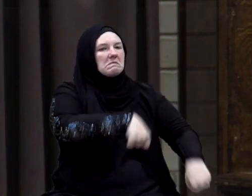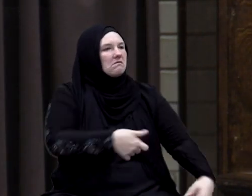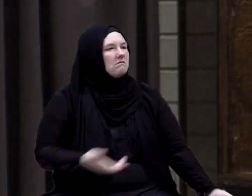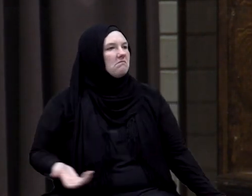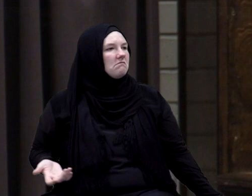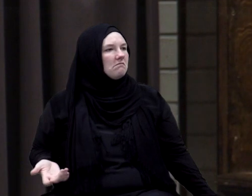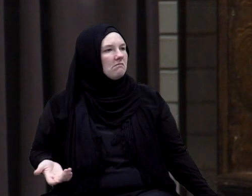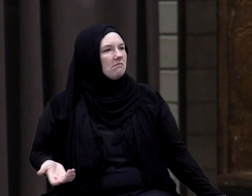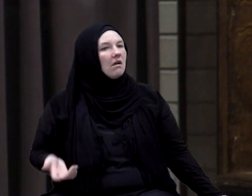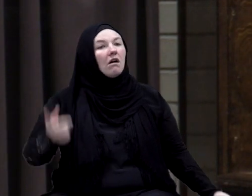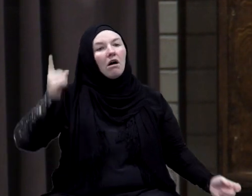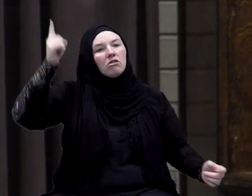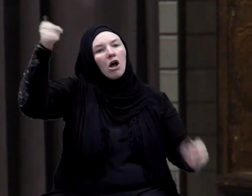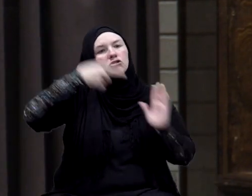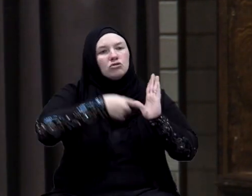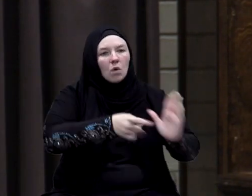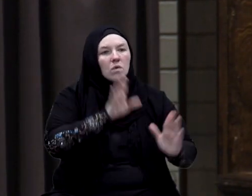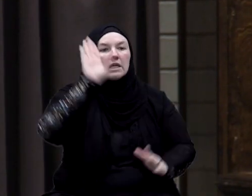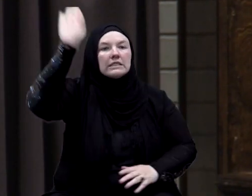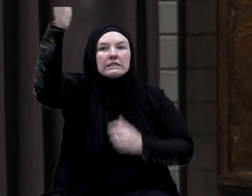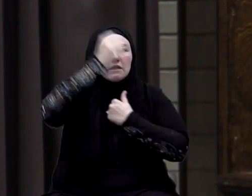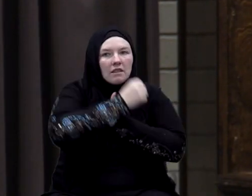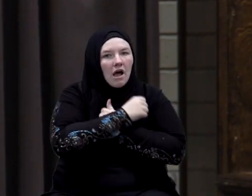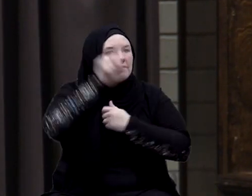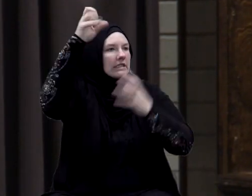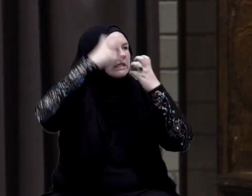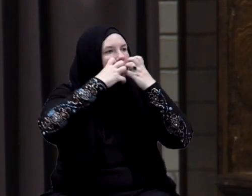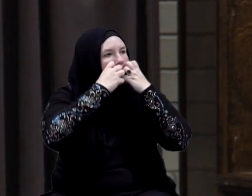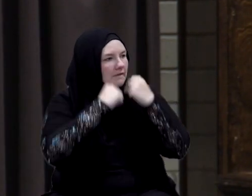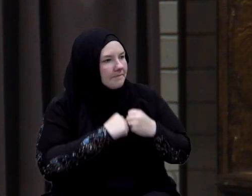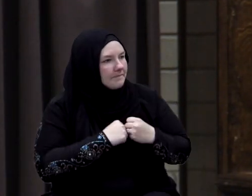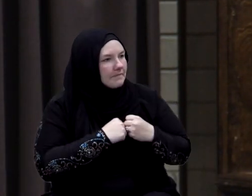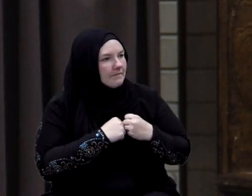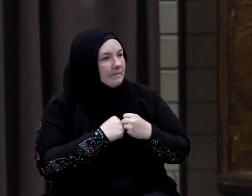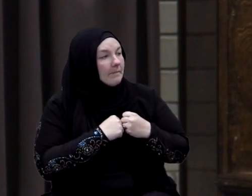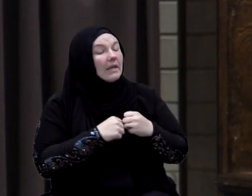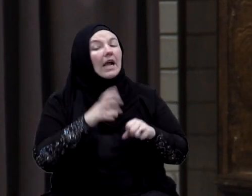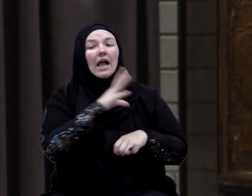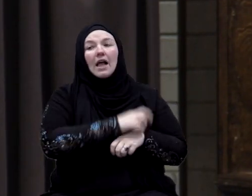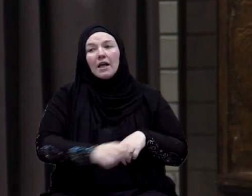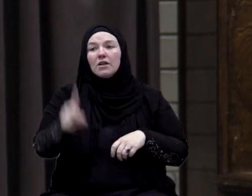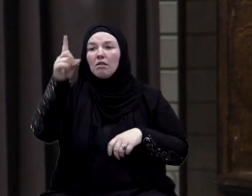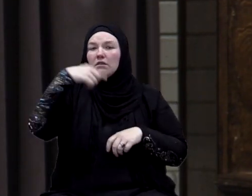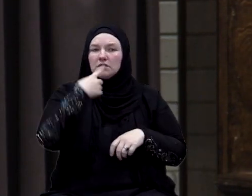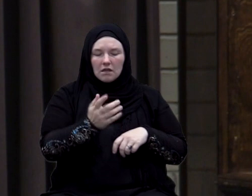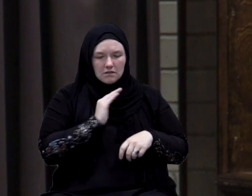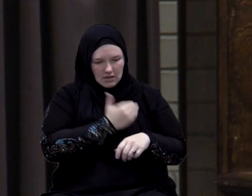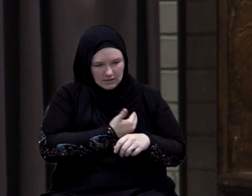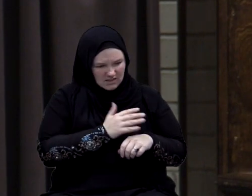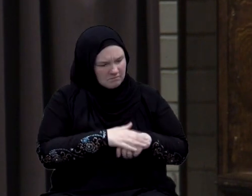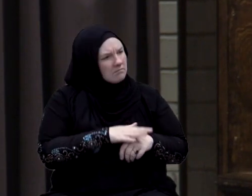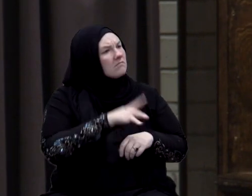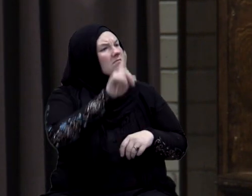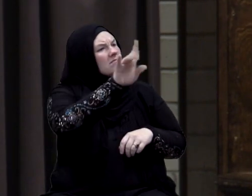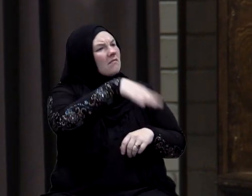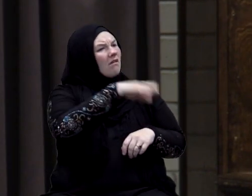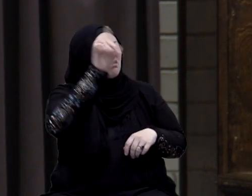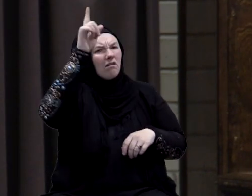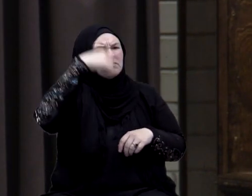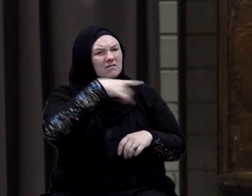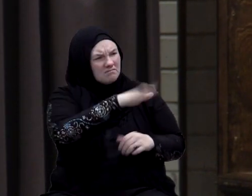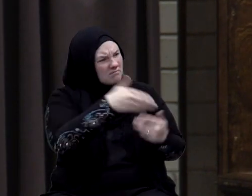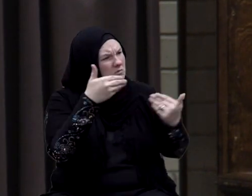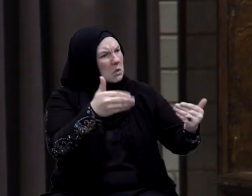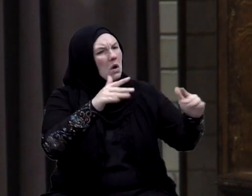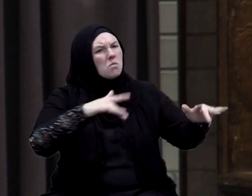His love. He shows us His care. And He tells us, go and roam the horizon and